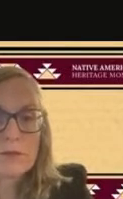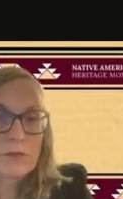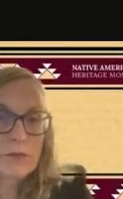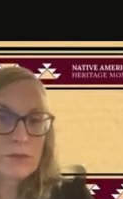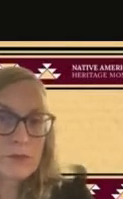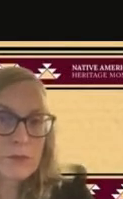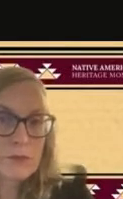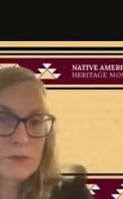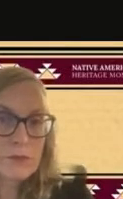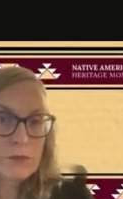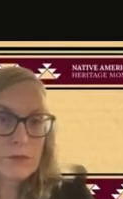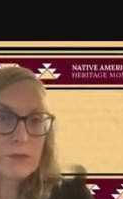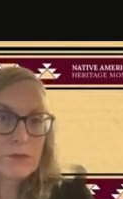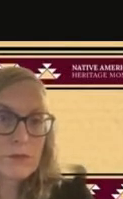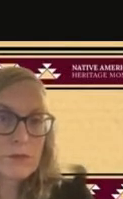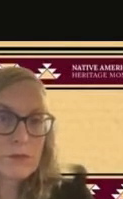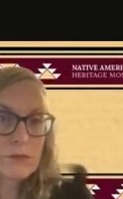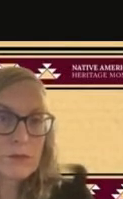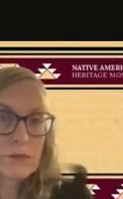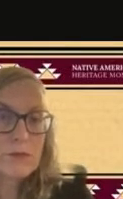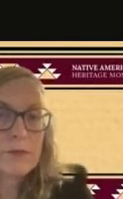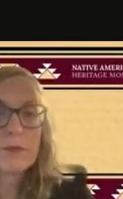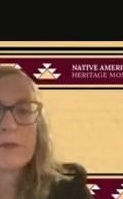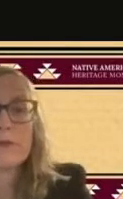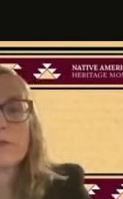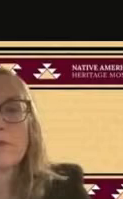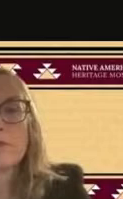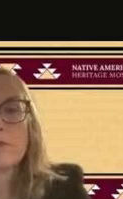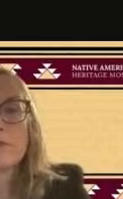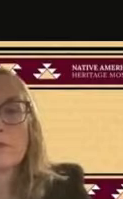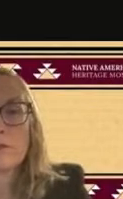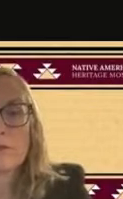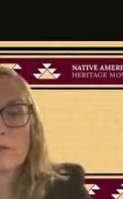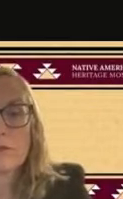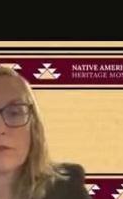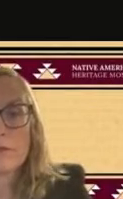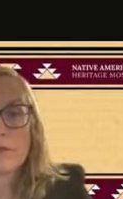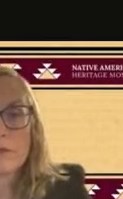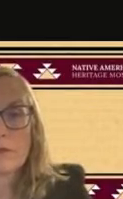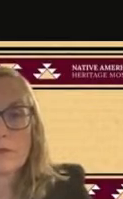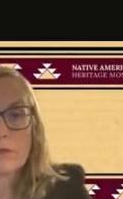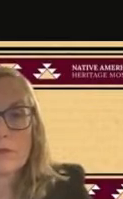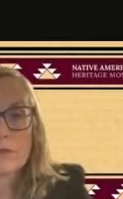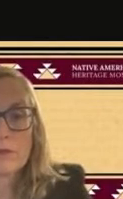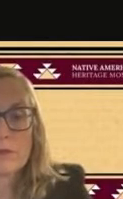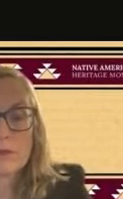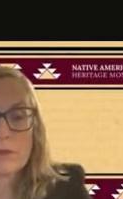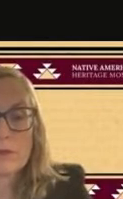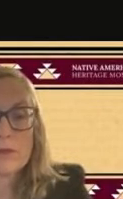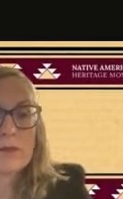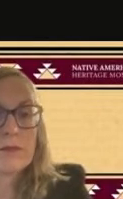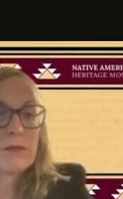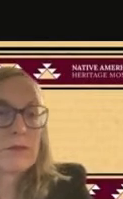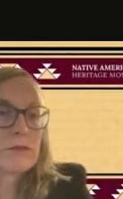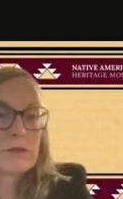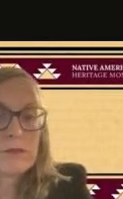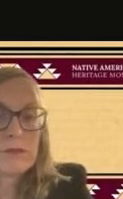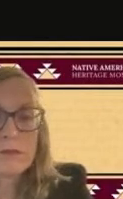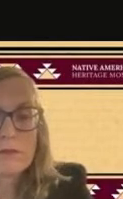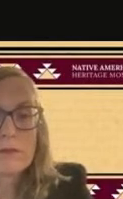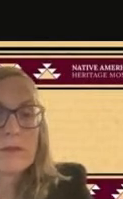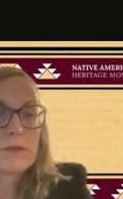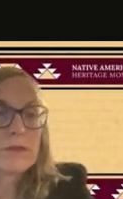review and discuss the suggested changes from the feedback from the board members, the